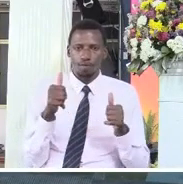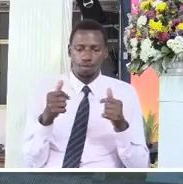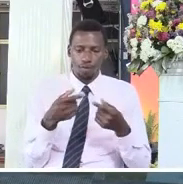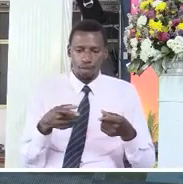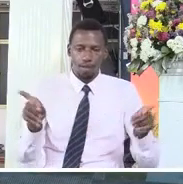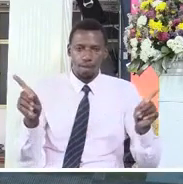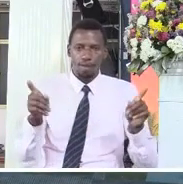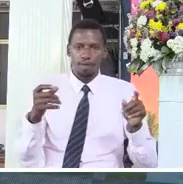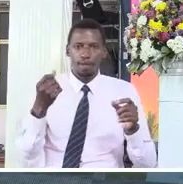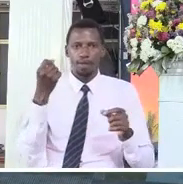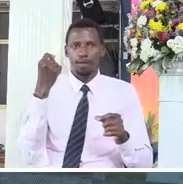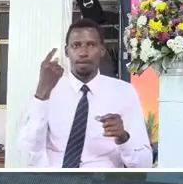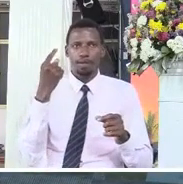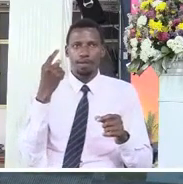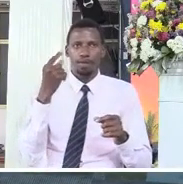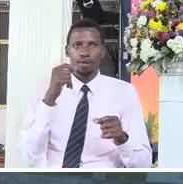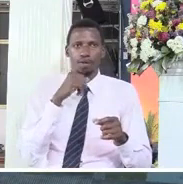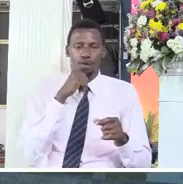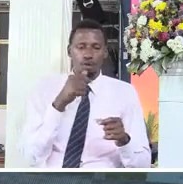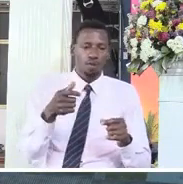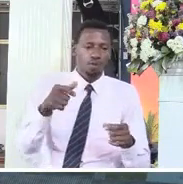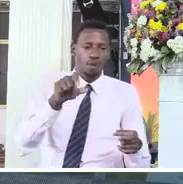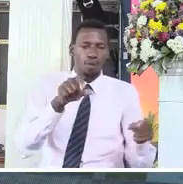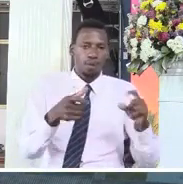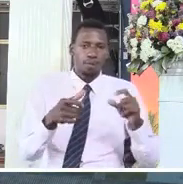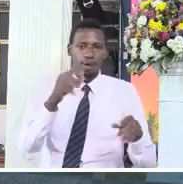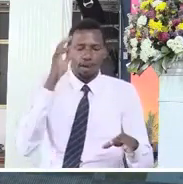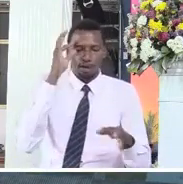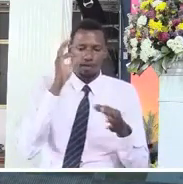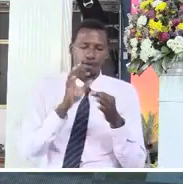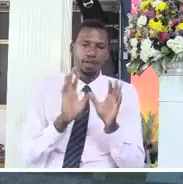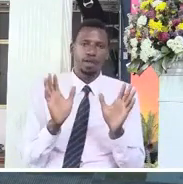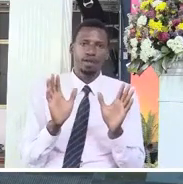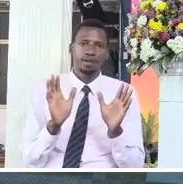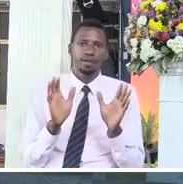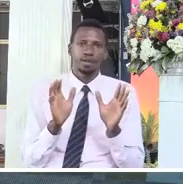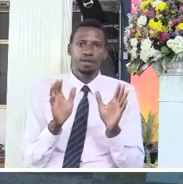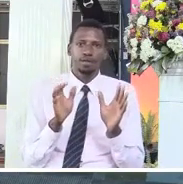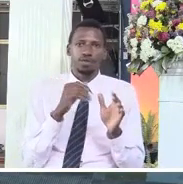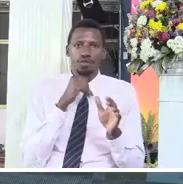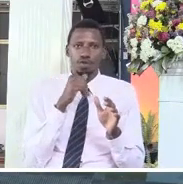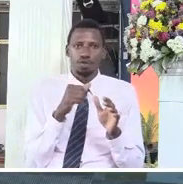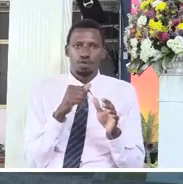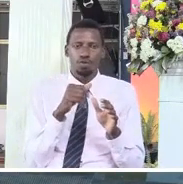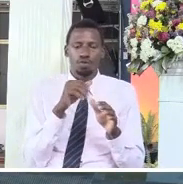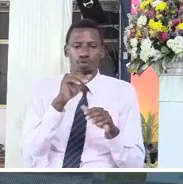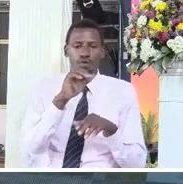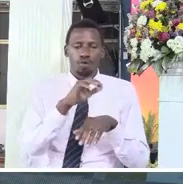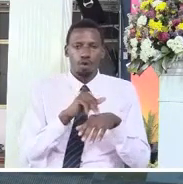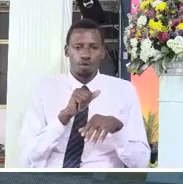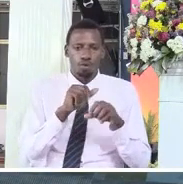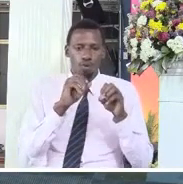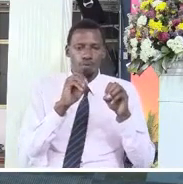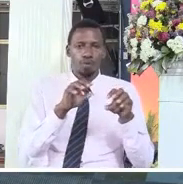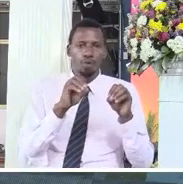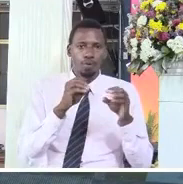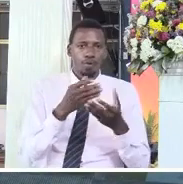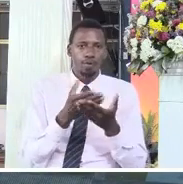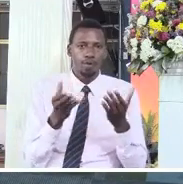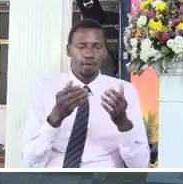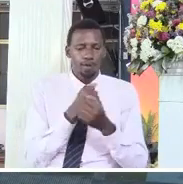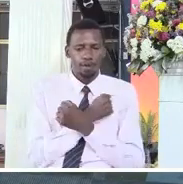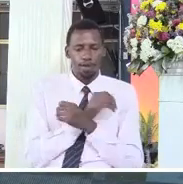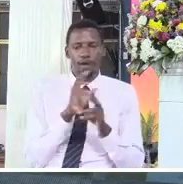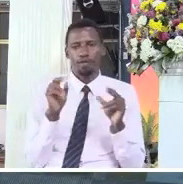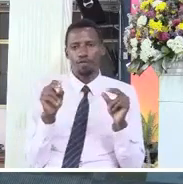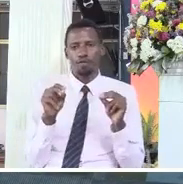Without diluting or compromising faith. We can now not call a disco that is what they love. No, we